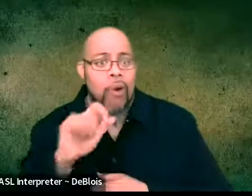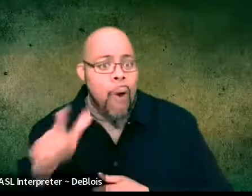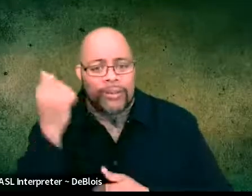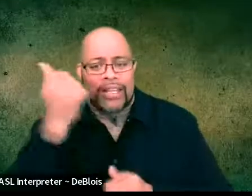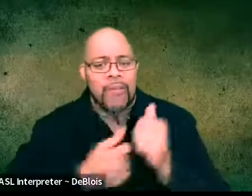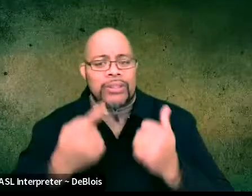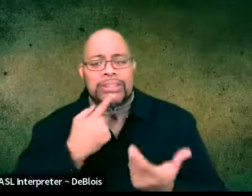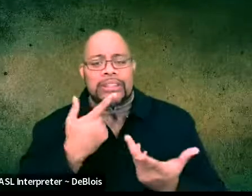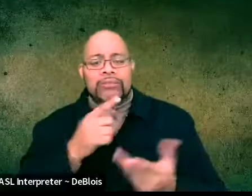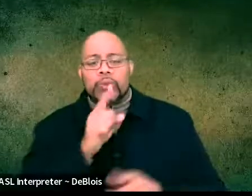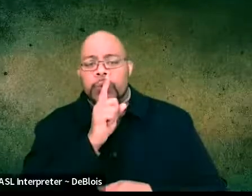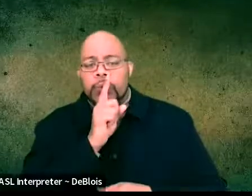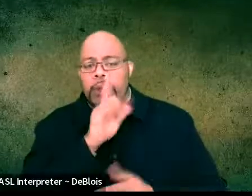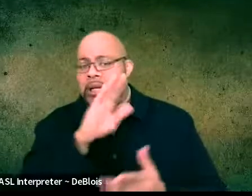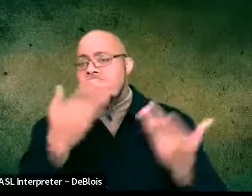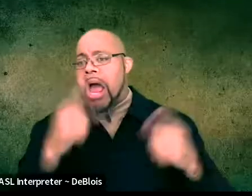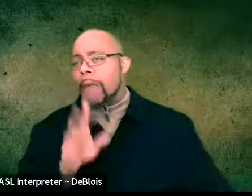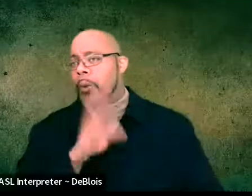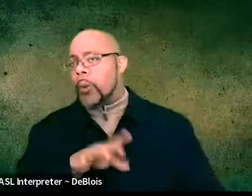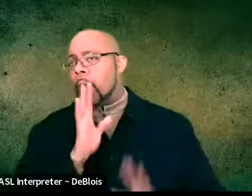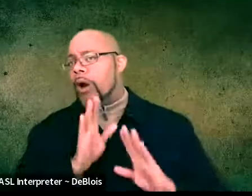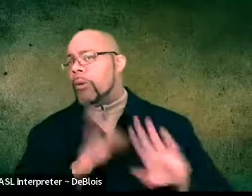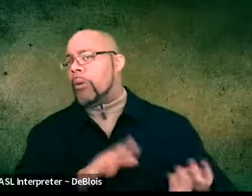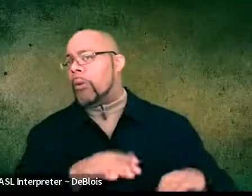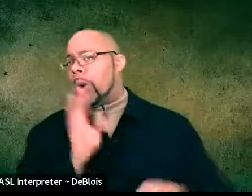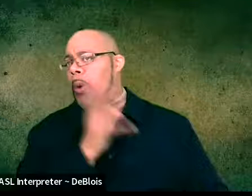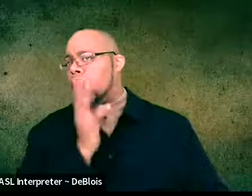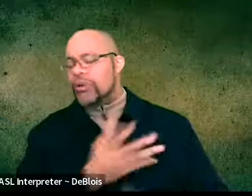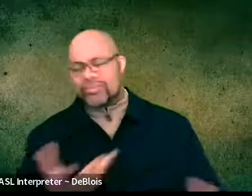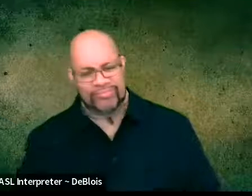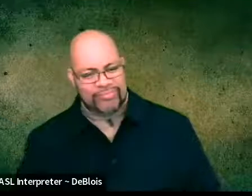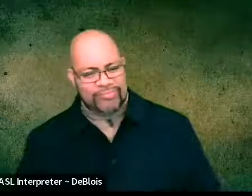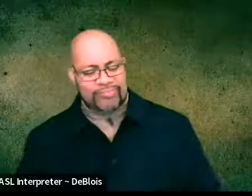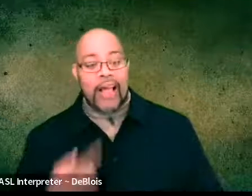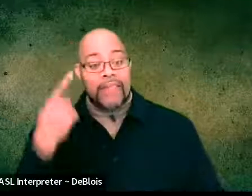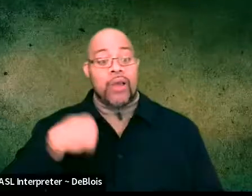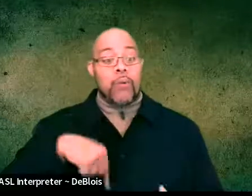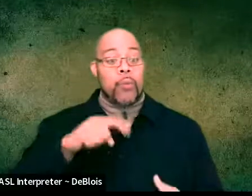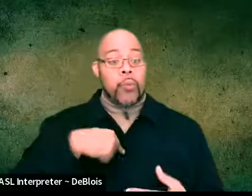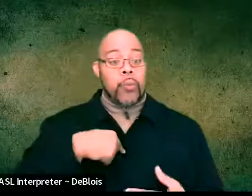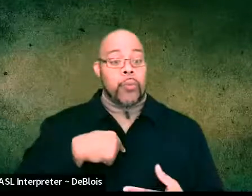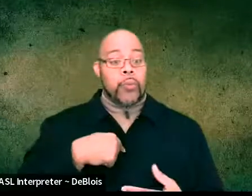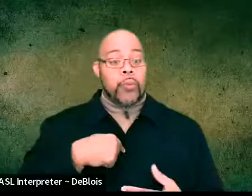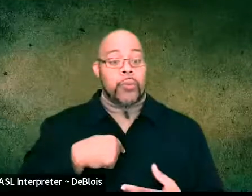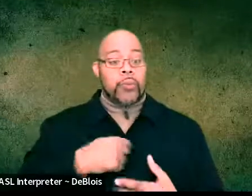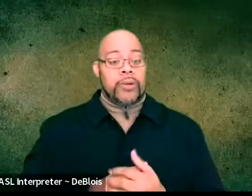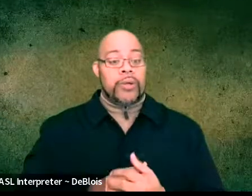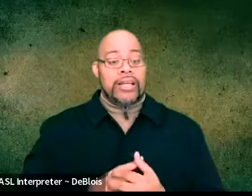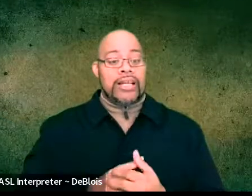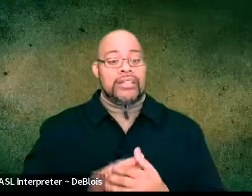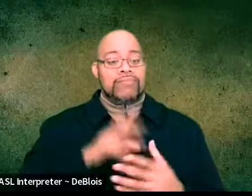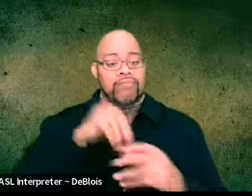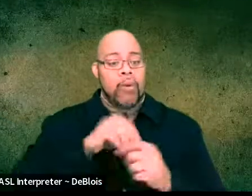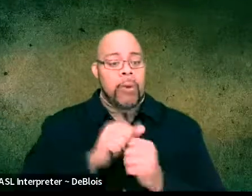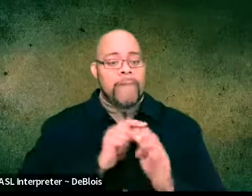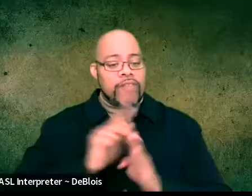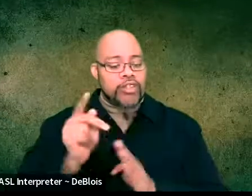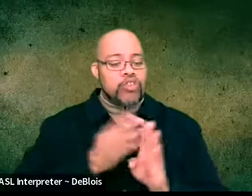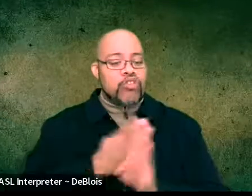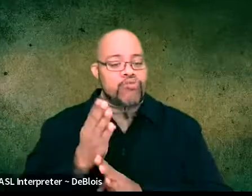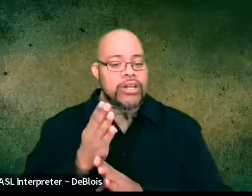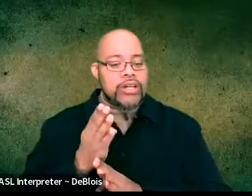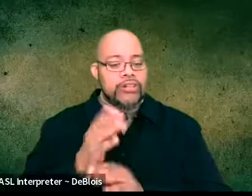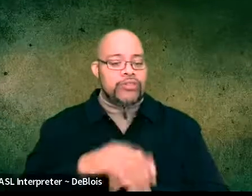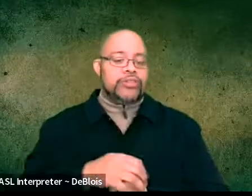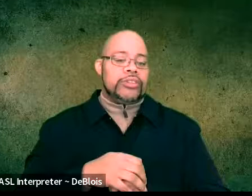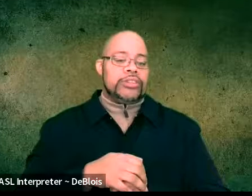like hush hush, that never happened. Whereas, I think we lose a piece of ourselves too when we get into professional career fields